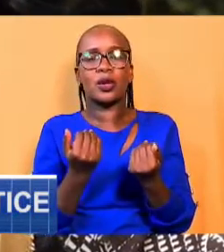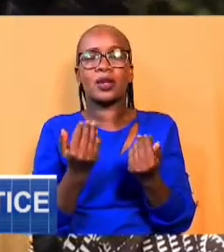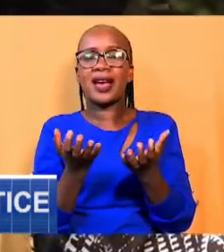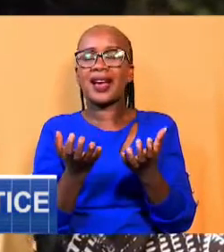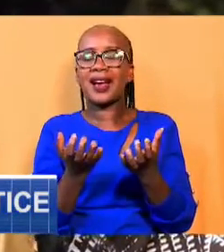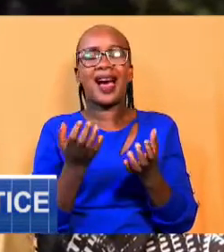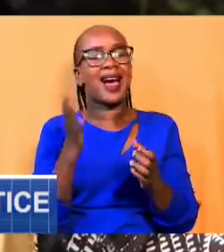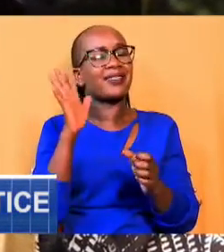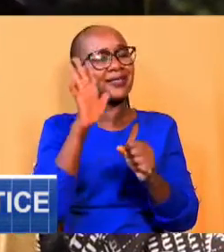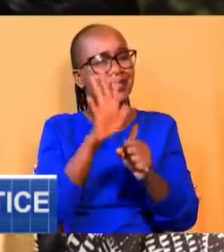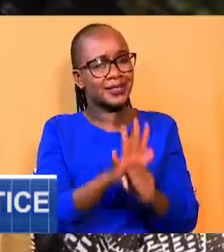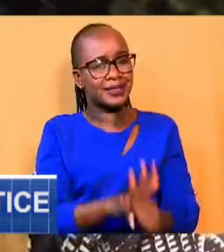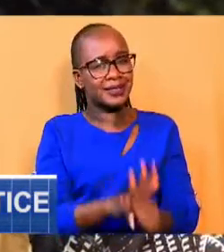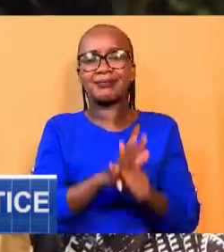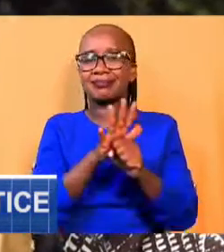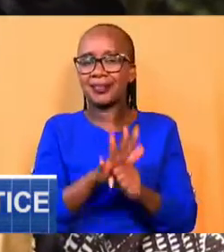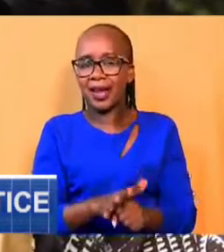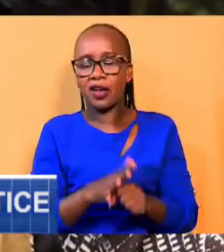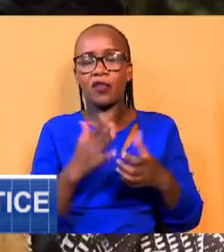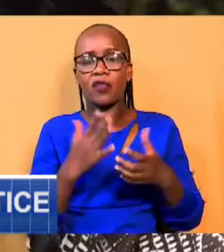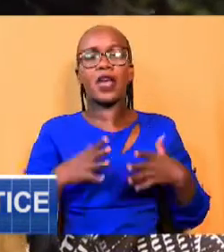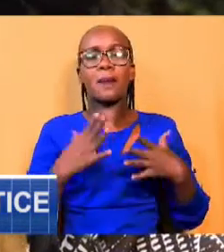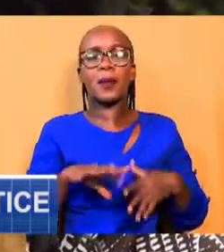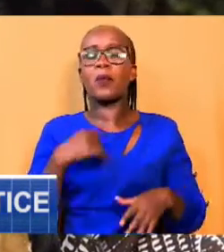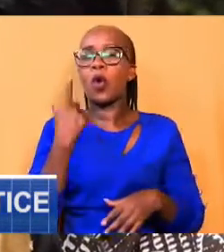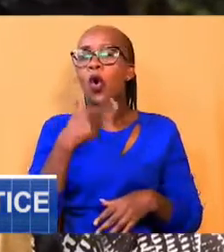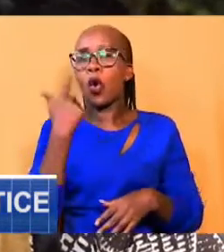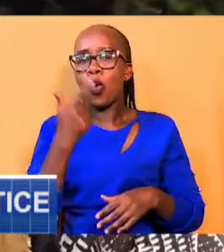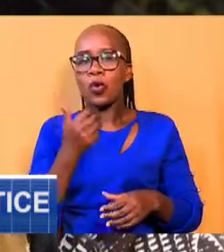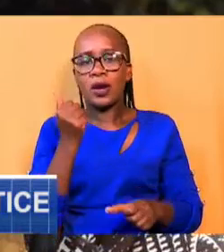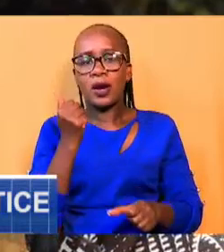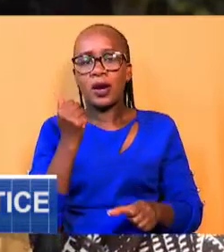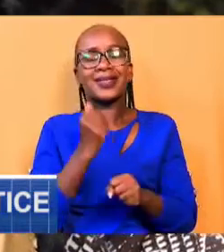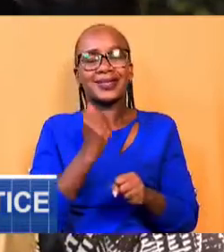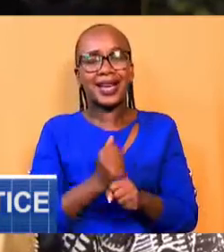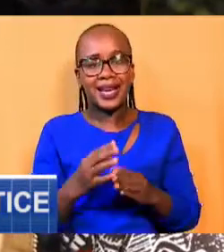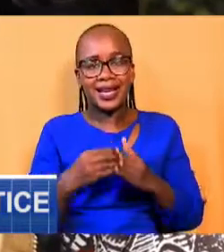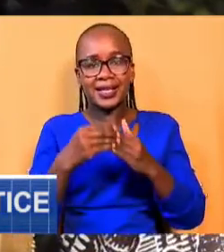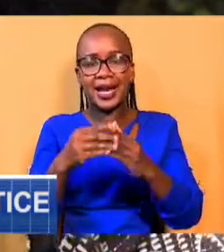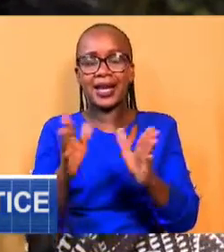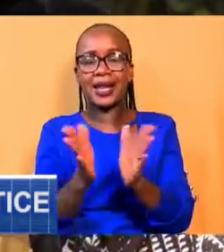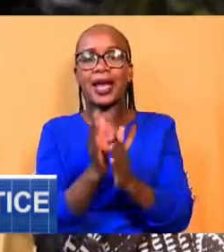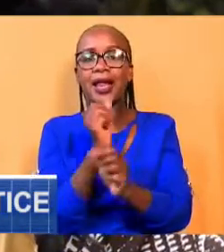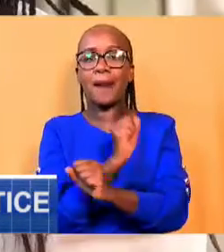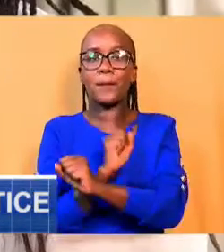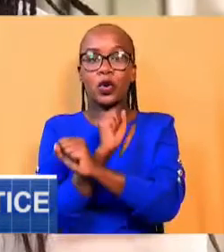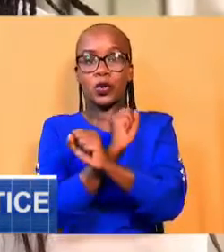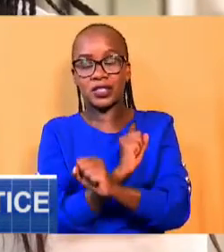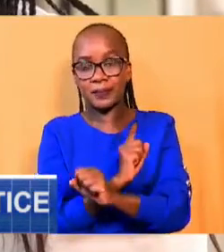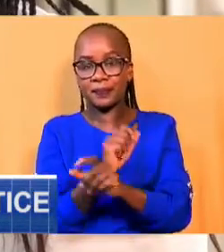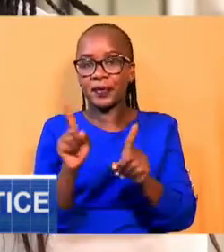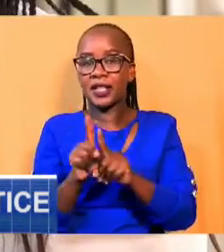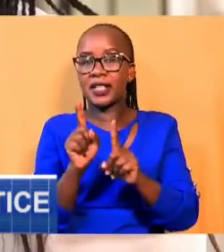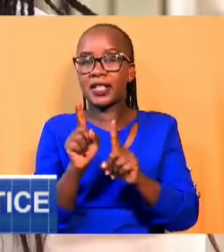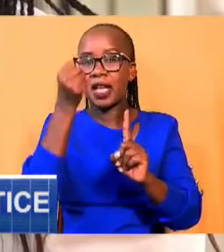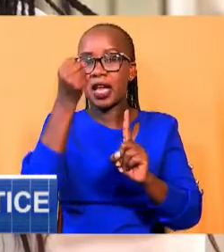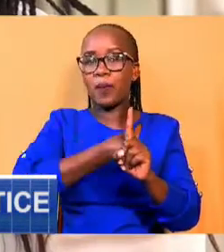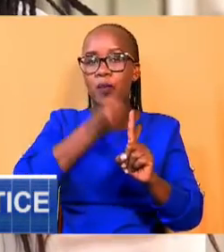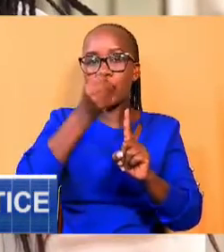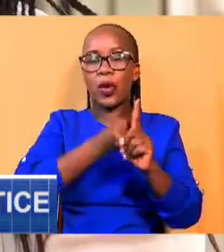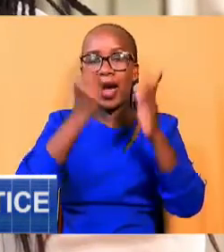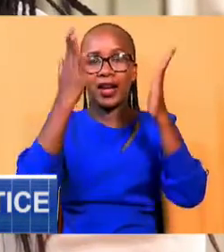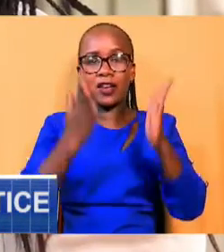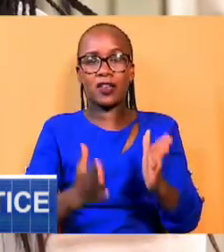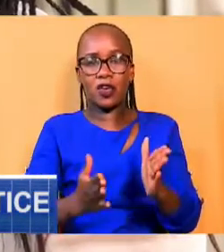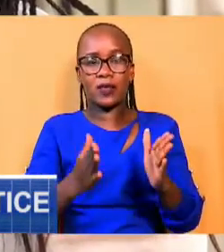facing discrimination from people who should actually be guiding them and protecting them. According to Advocate